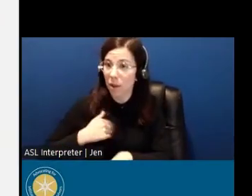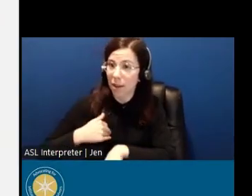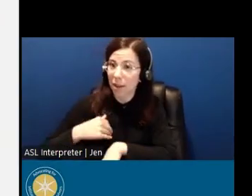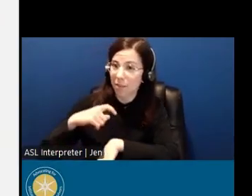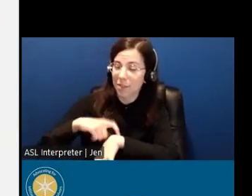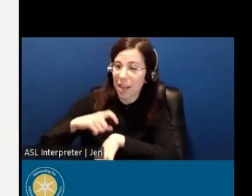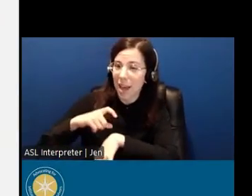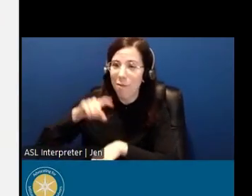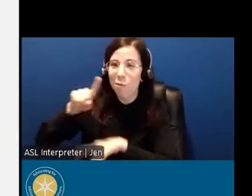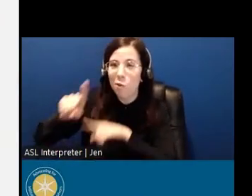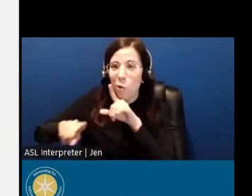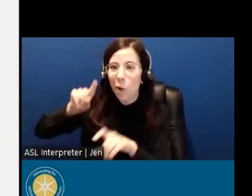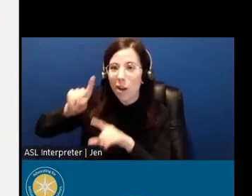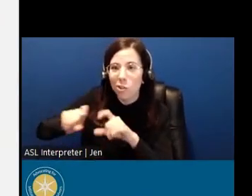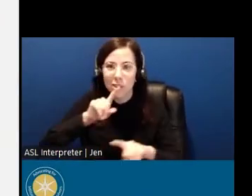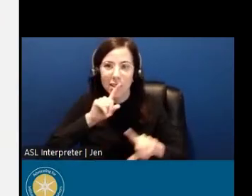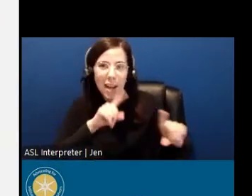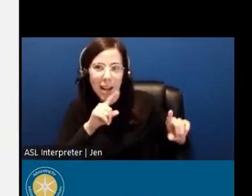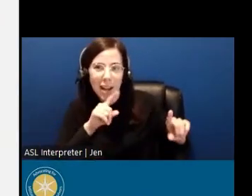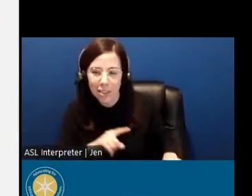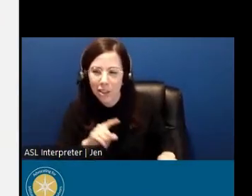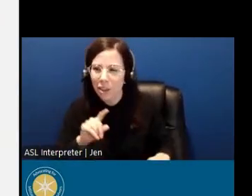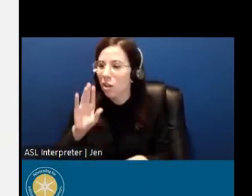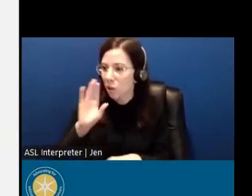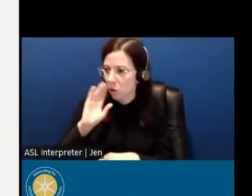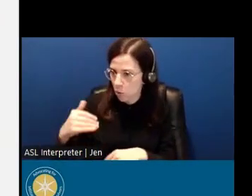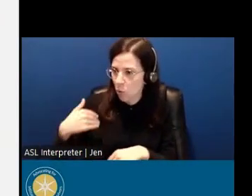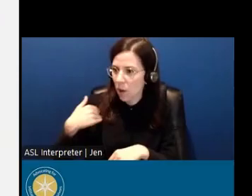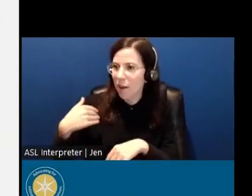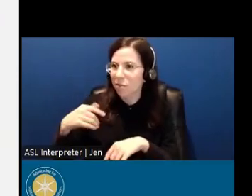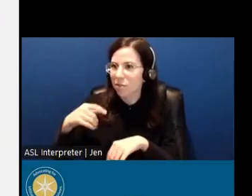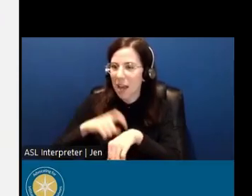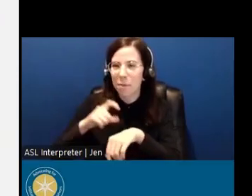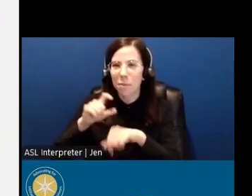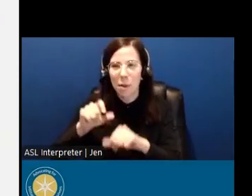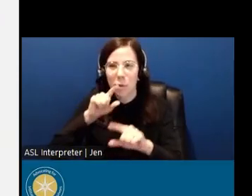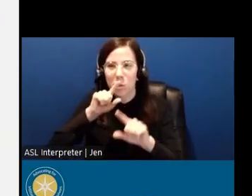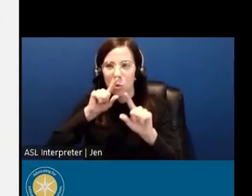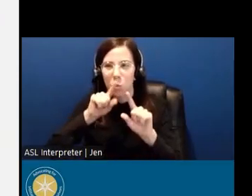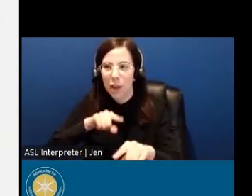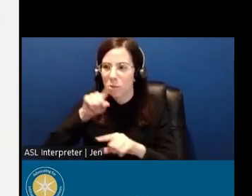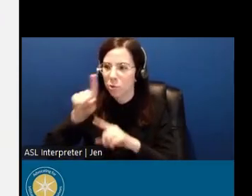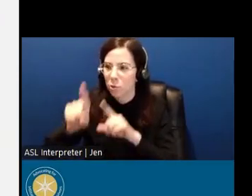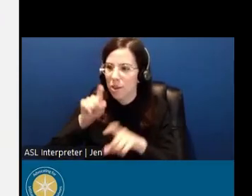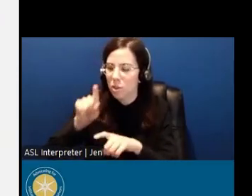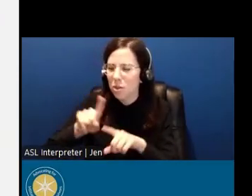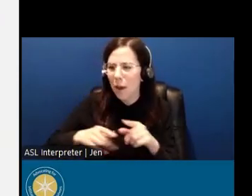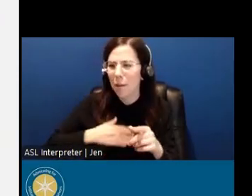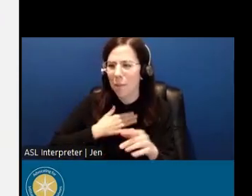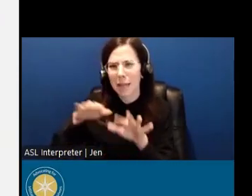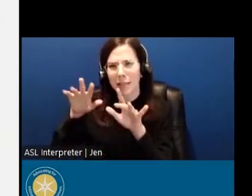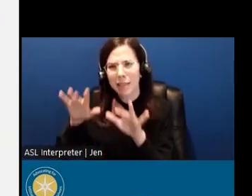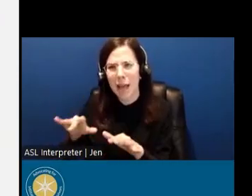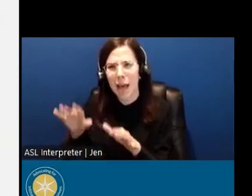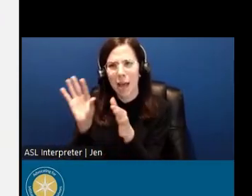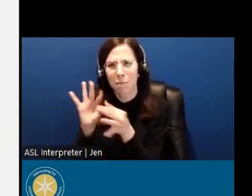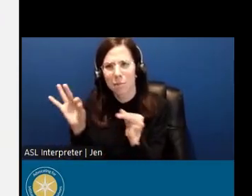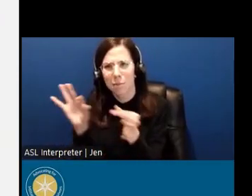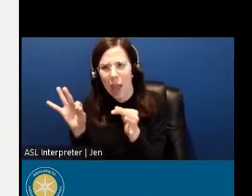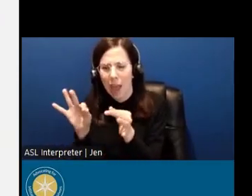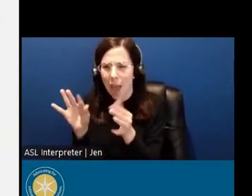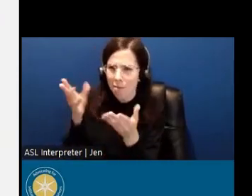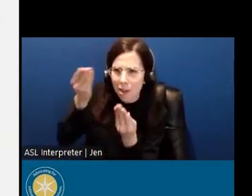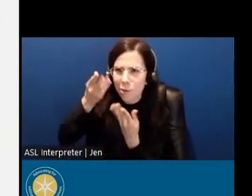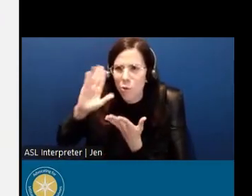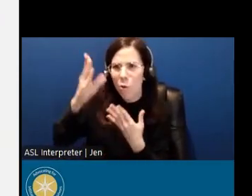we'll be able to ask questions throughout the Q&A panel, but definitely use the chats to share your thoughts and your perspectives that are relevant